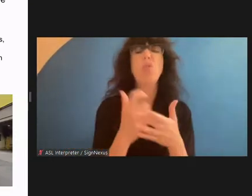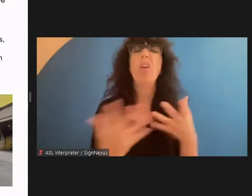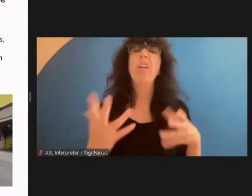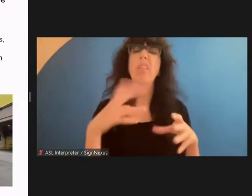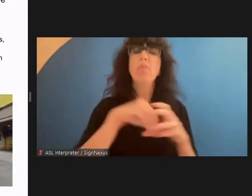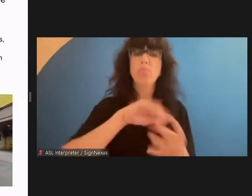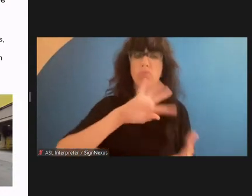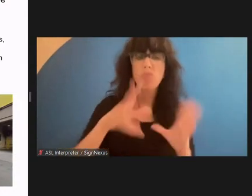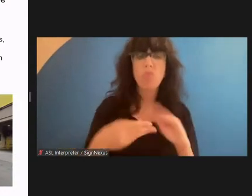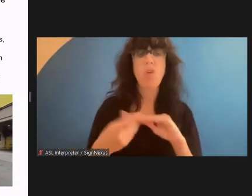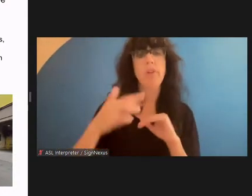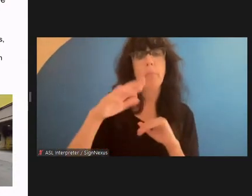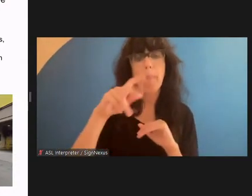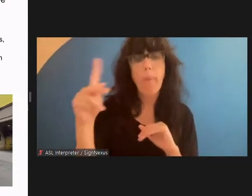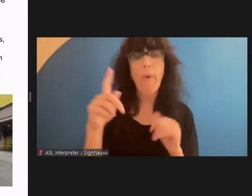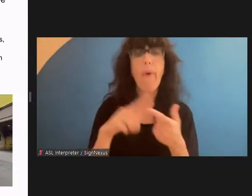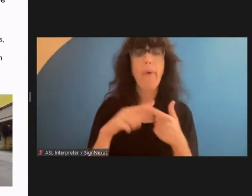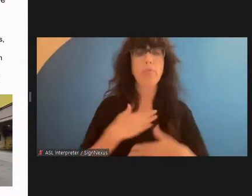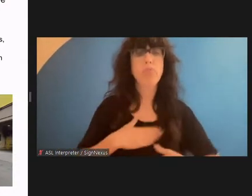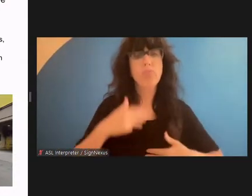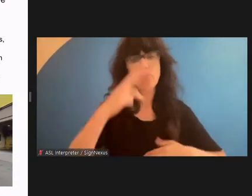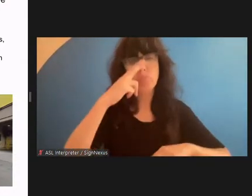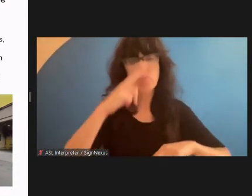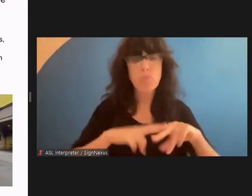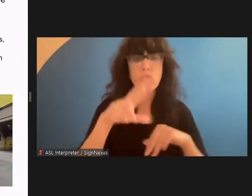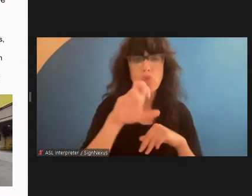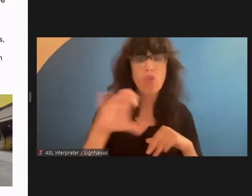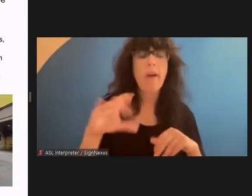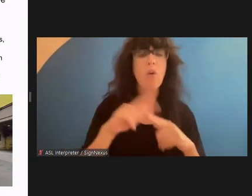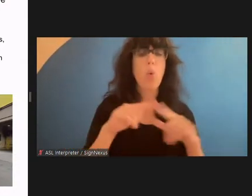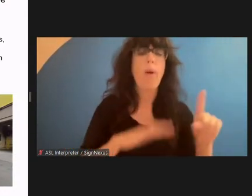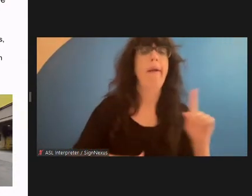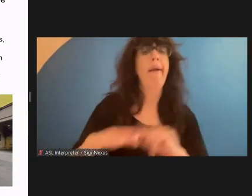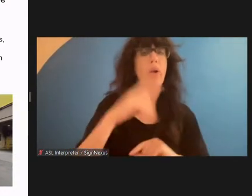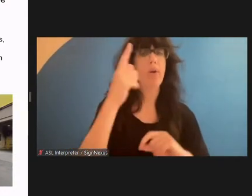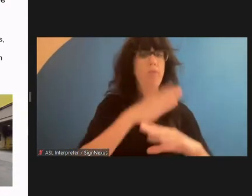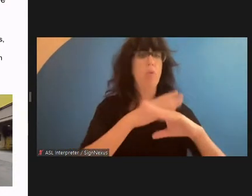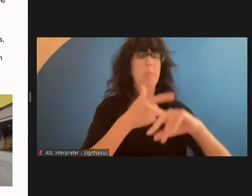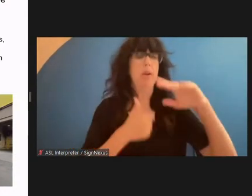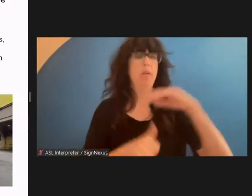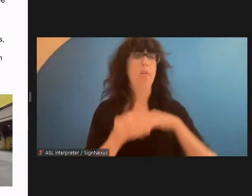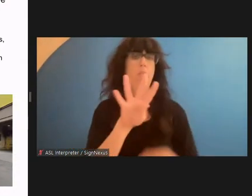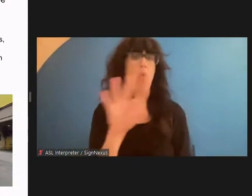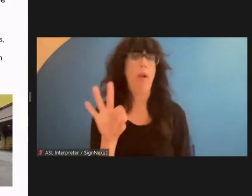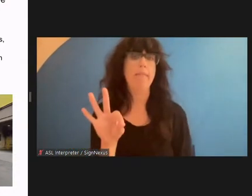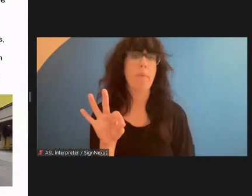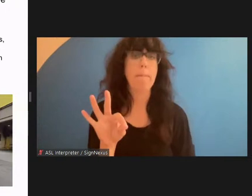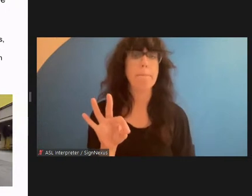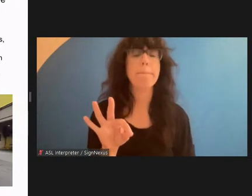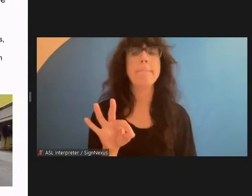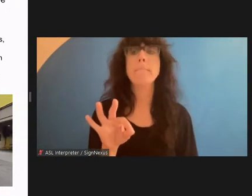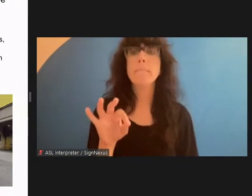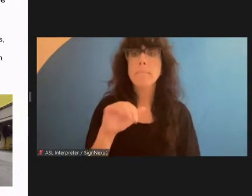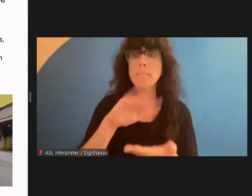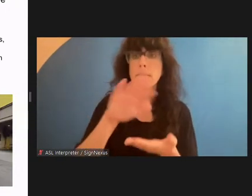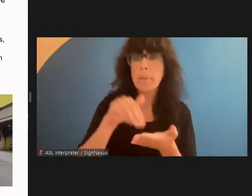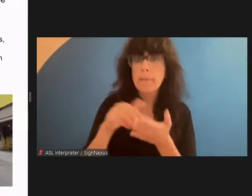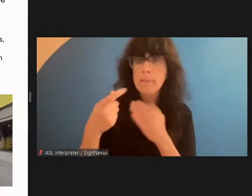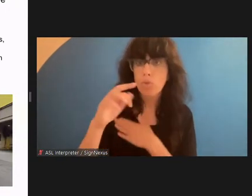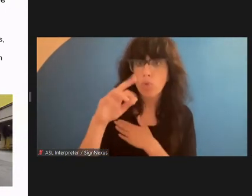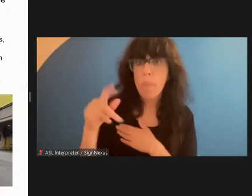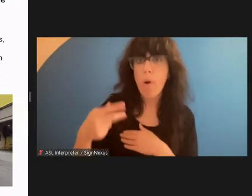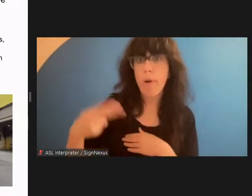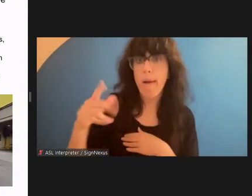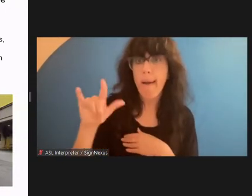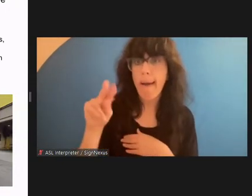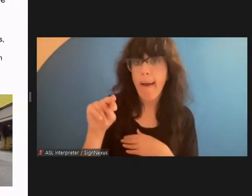park recreation area or refuge for protection under section 4f central park and the high line have the